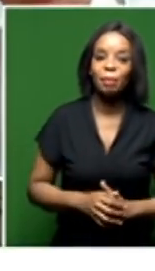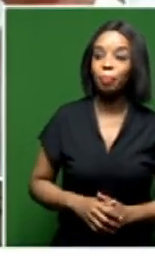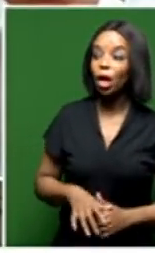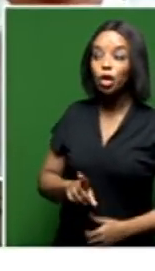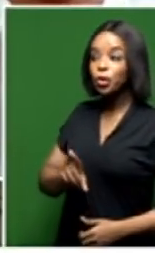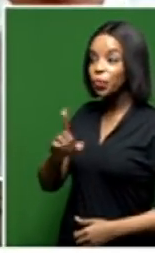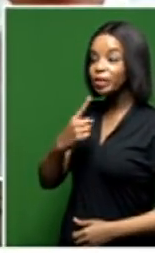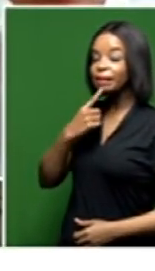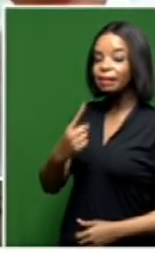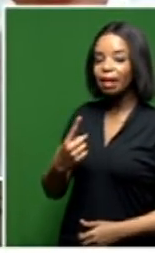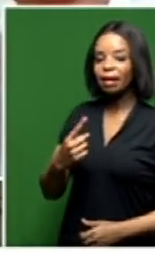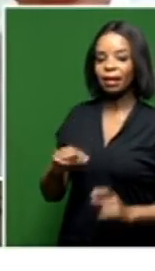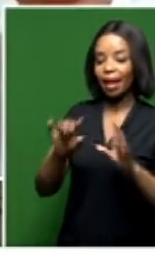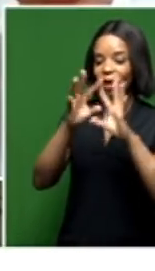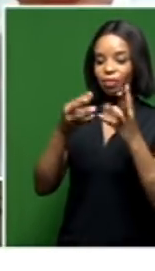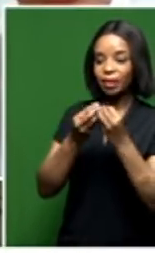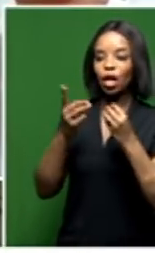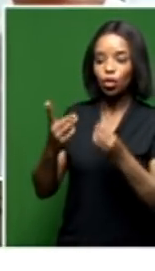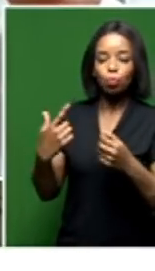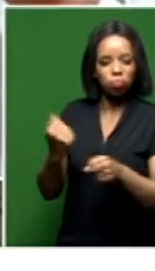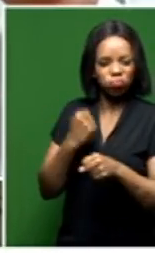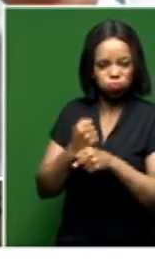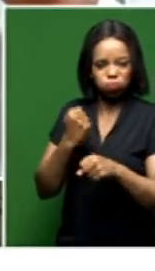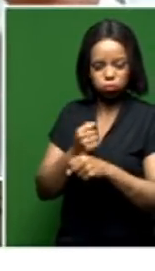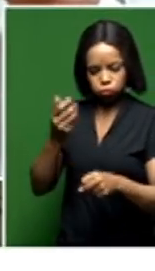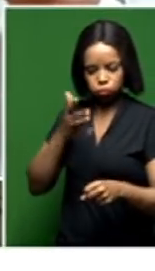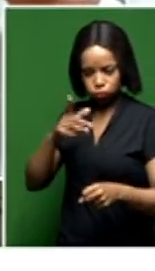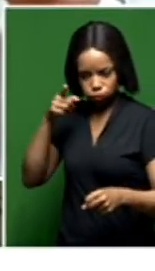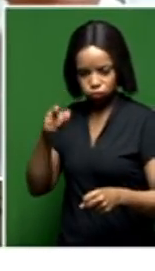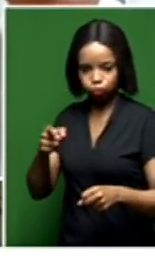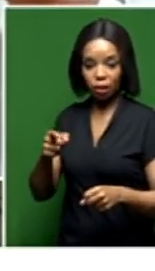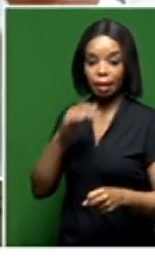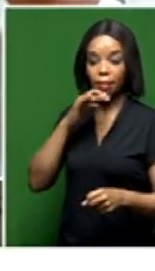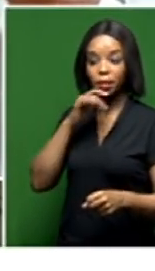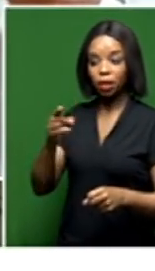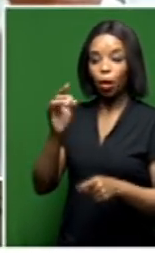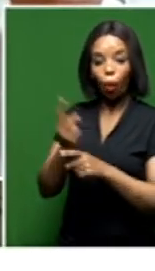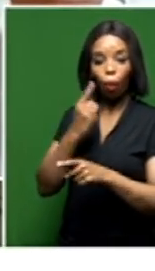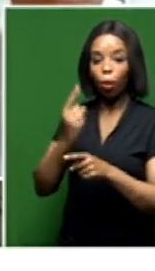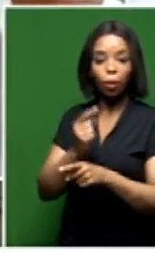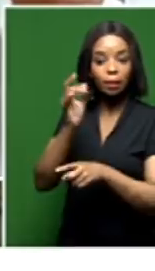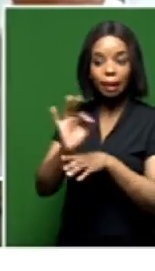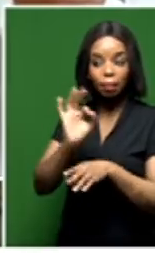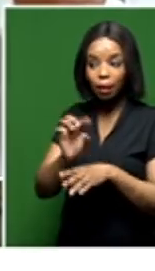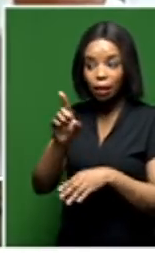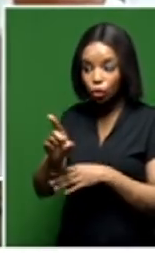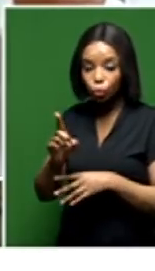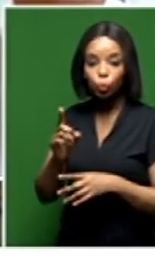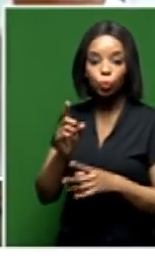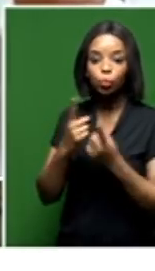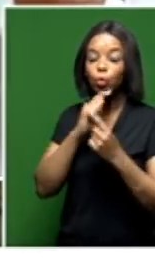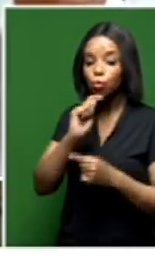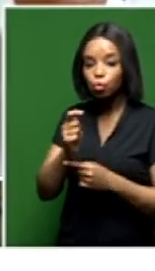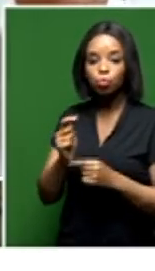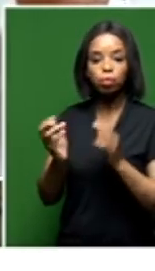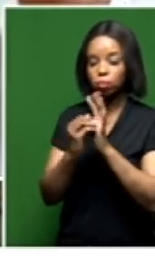say it's everything you hoped for, everything you worked for. Was this always the plan? Did you set out to do